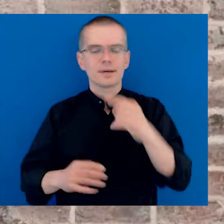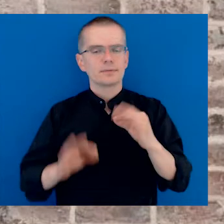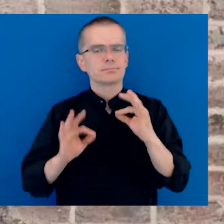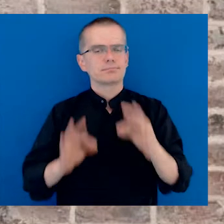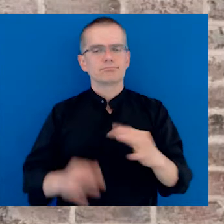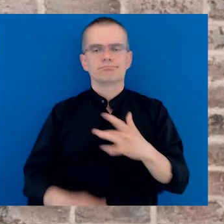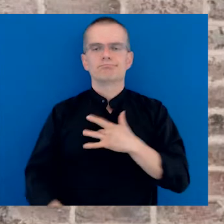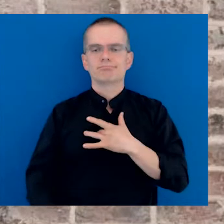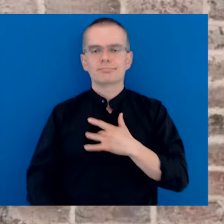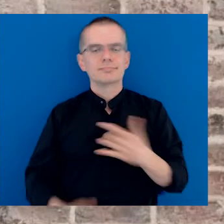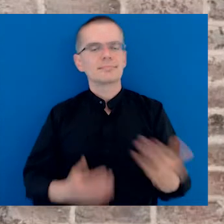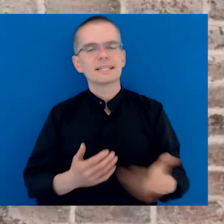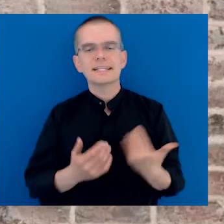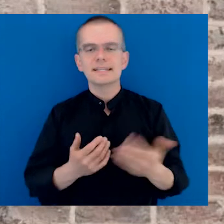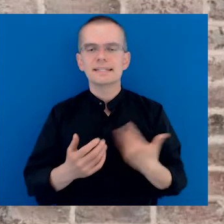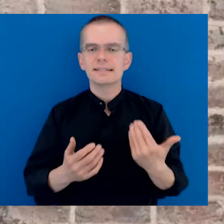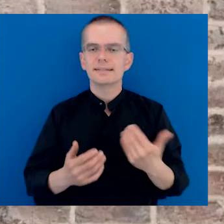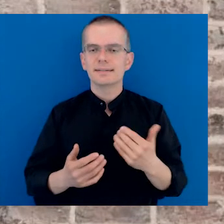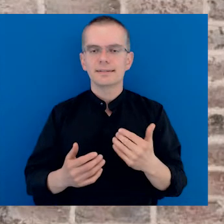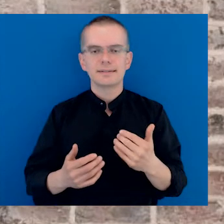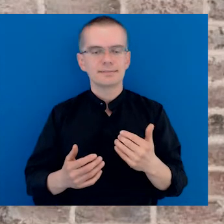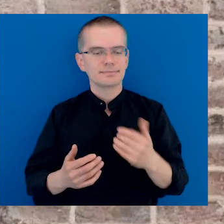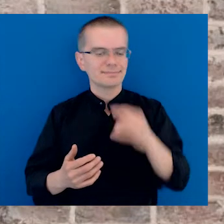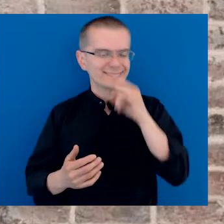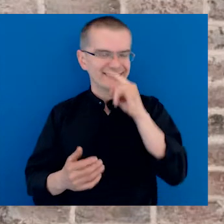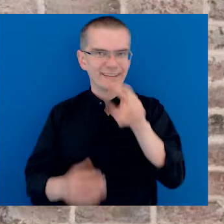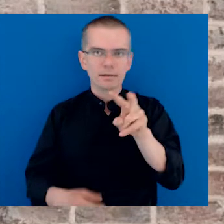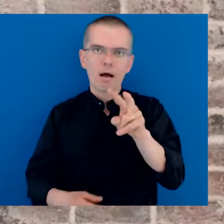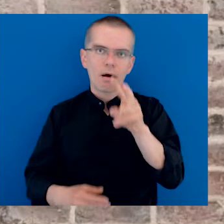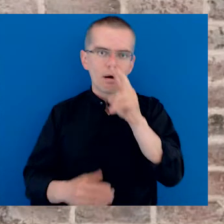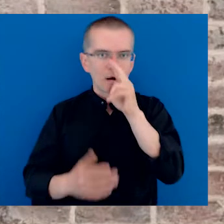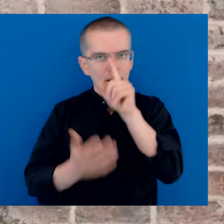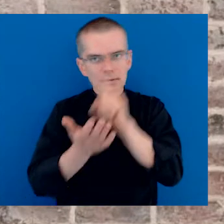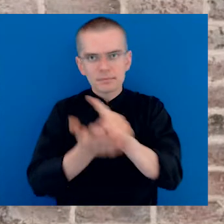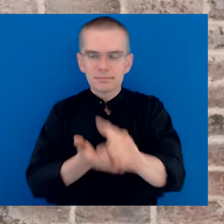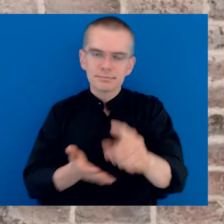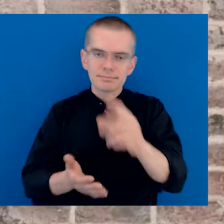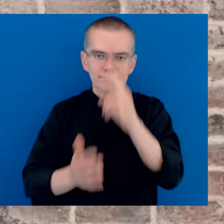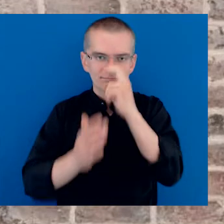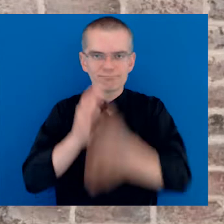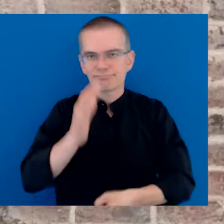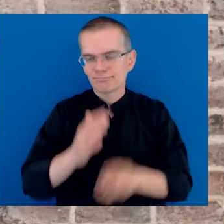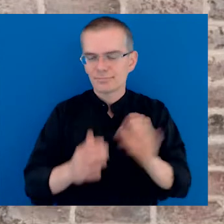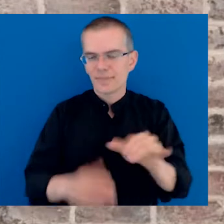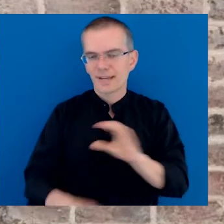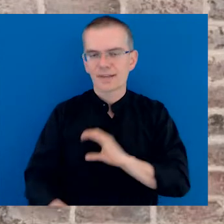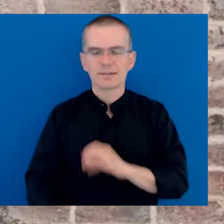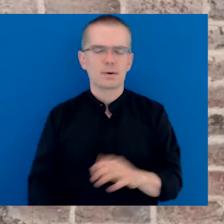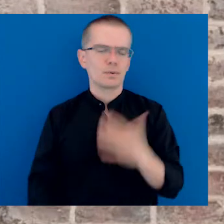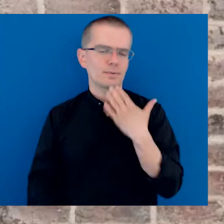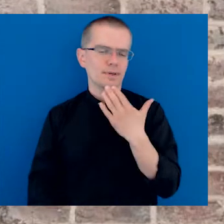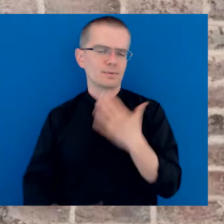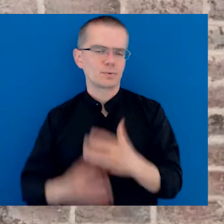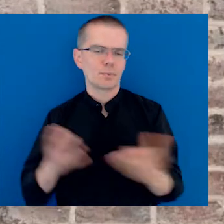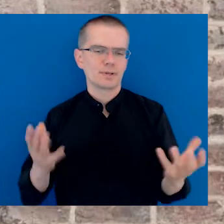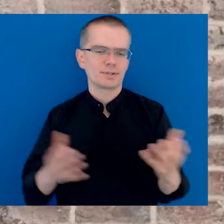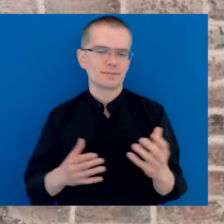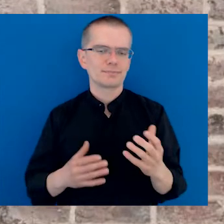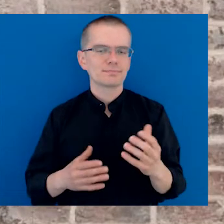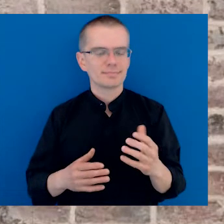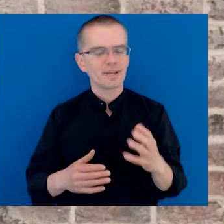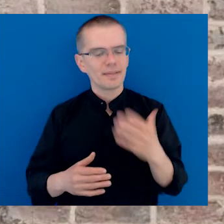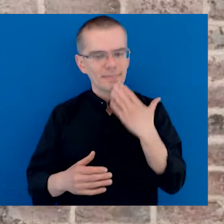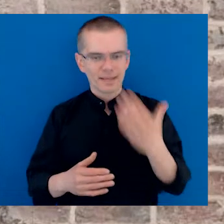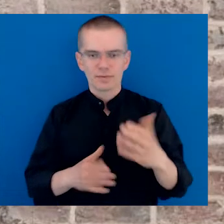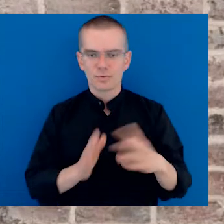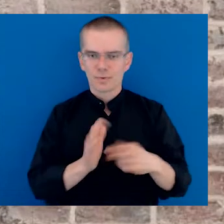endearing. He's an easy character for the kids to fall in love with. Oh, thank you so much for saying that. And thank you for sharing it